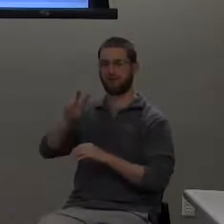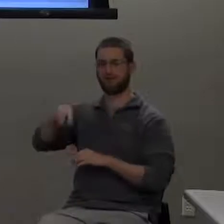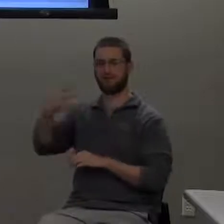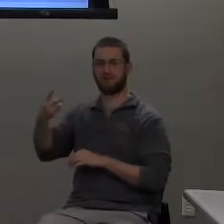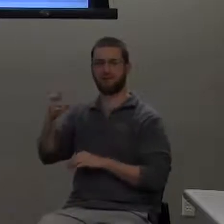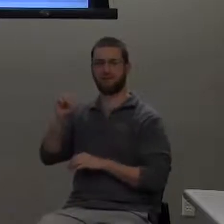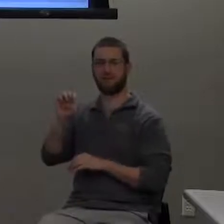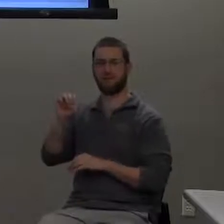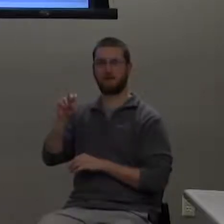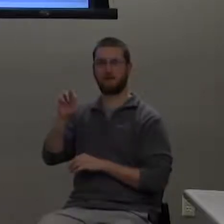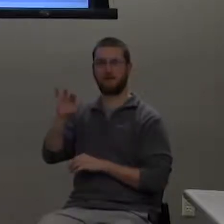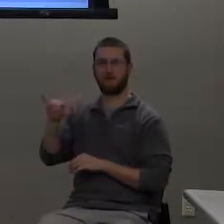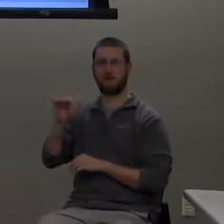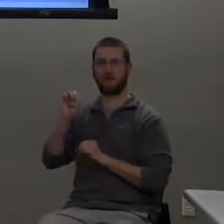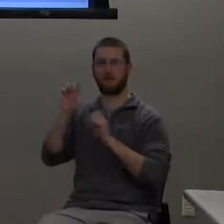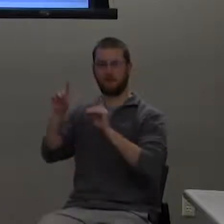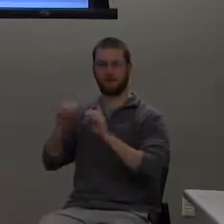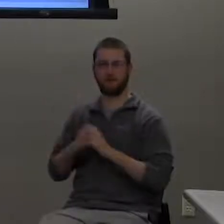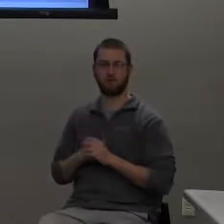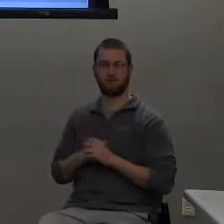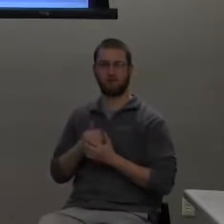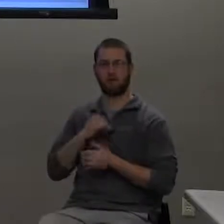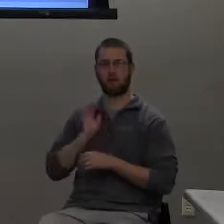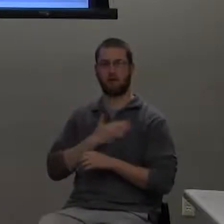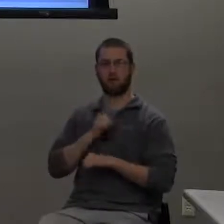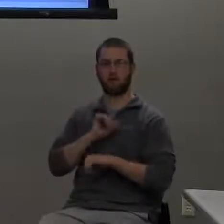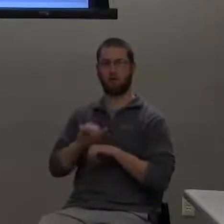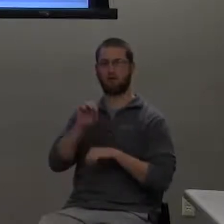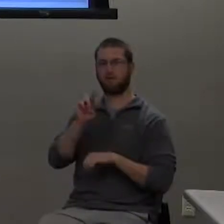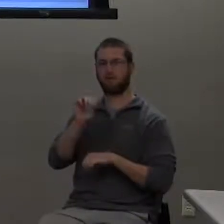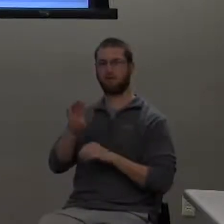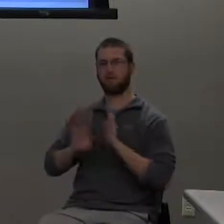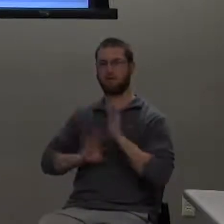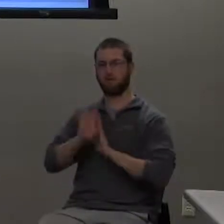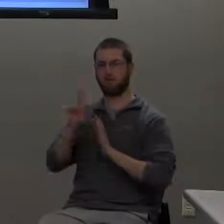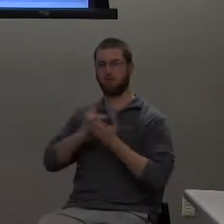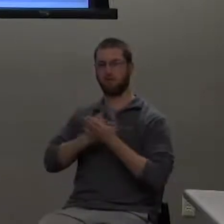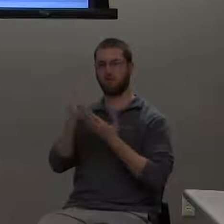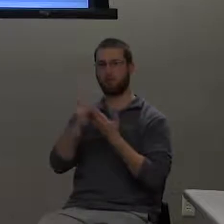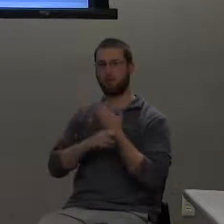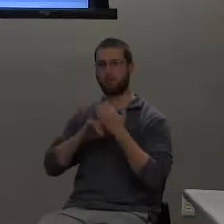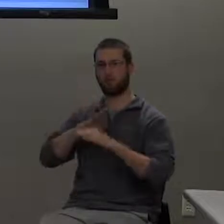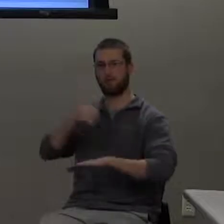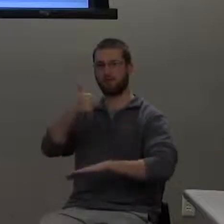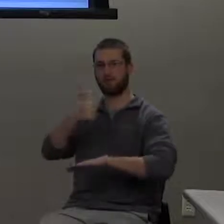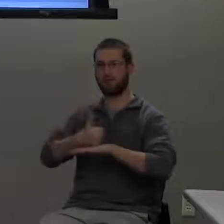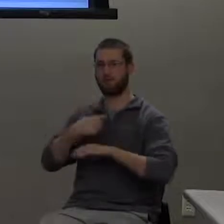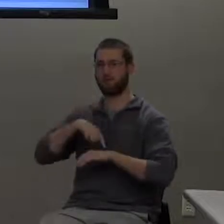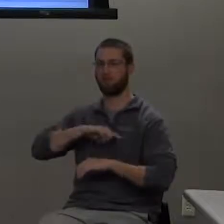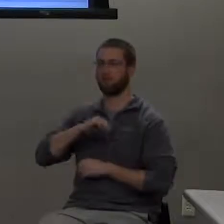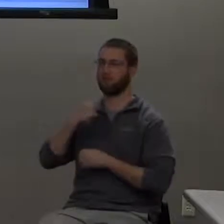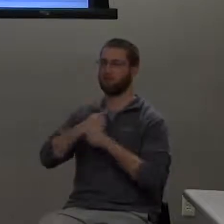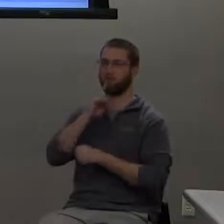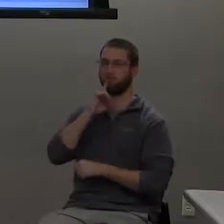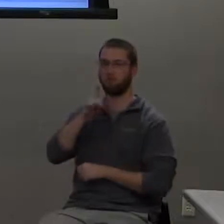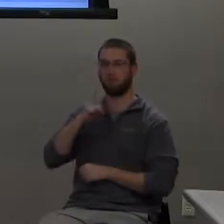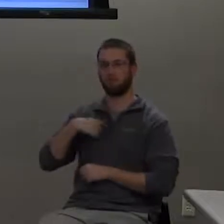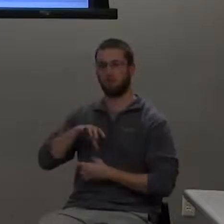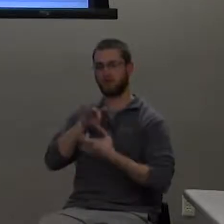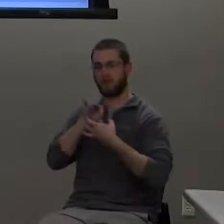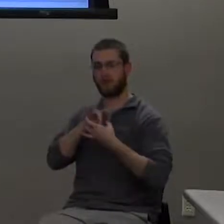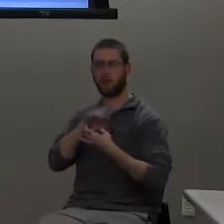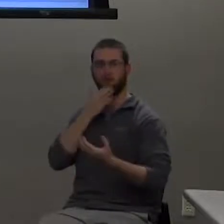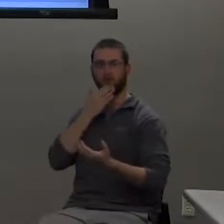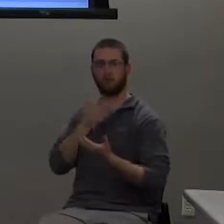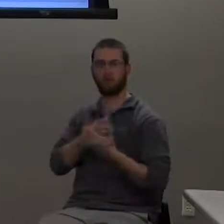are setting the stage for our workforce development program. To whoever asked me about workforce development earlier, is how do we make sure that we are